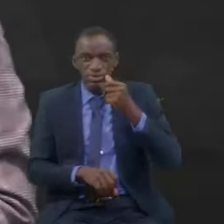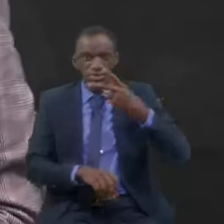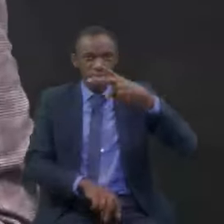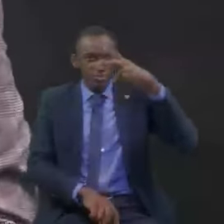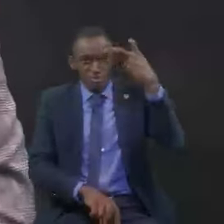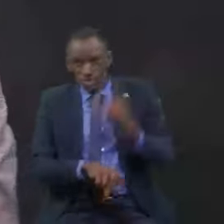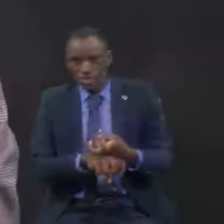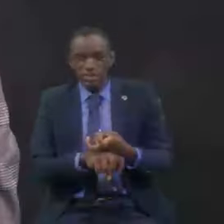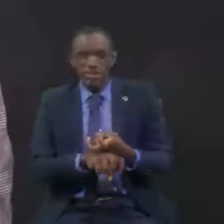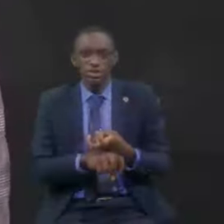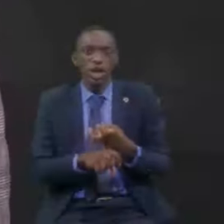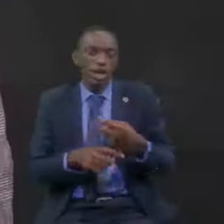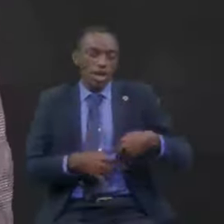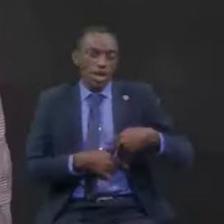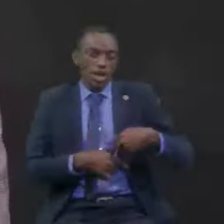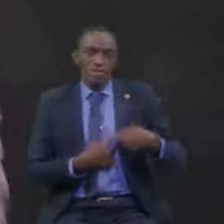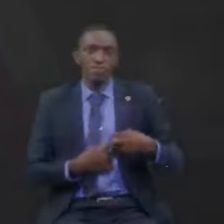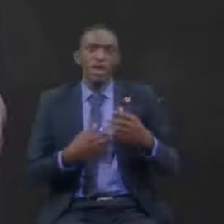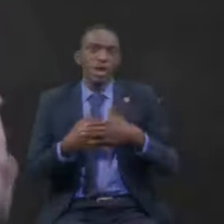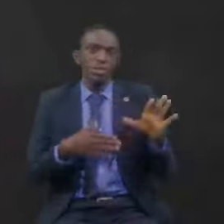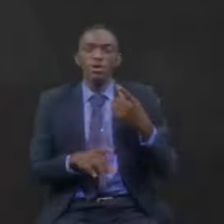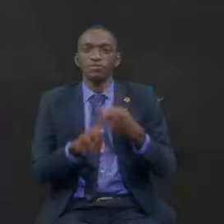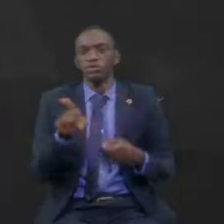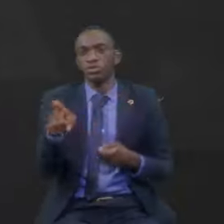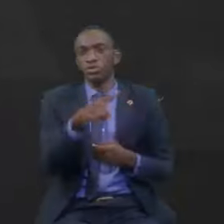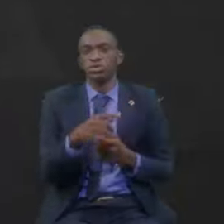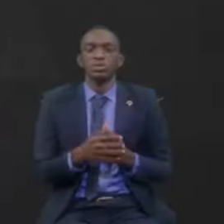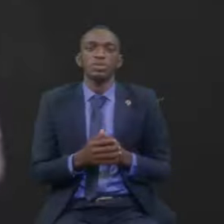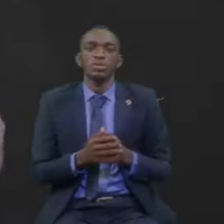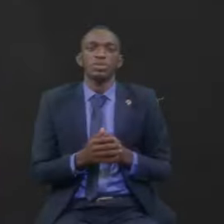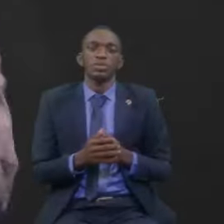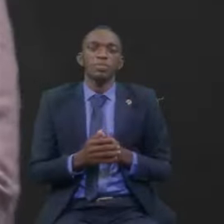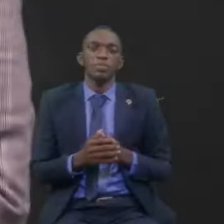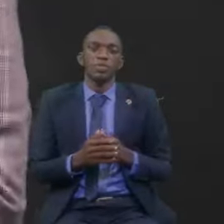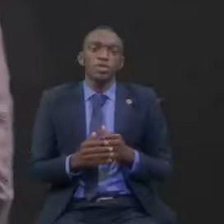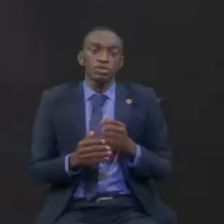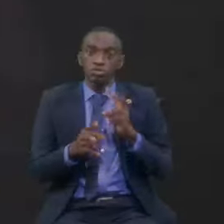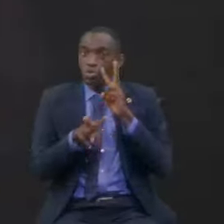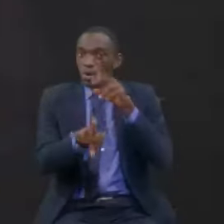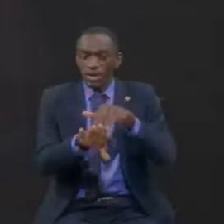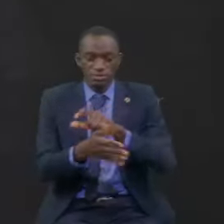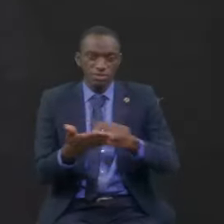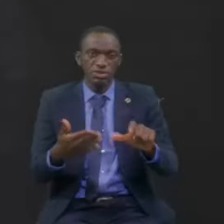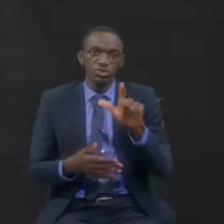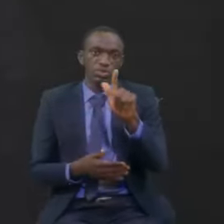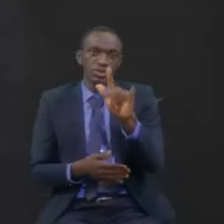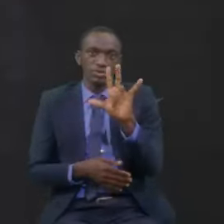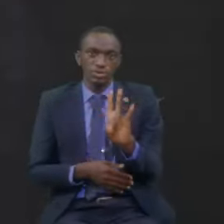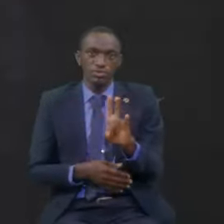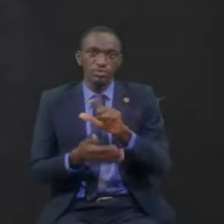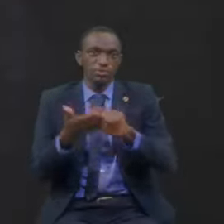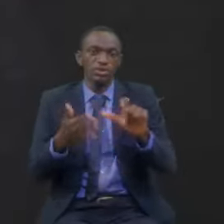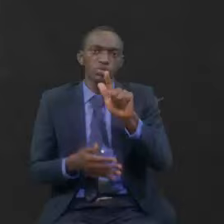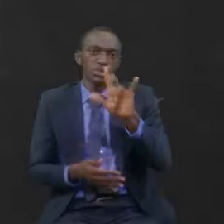heart away from you. And look at verse 27. In verse 27, and I